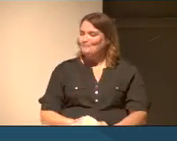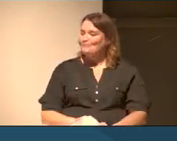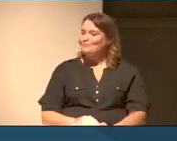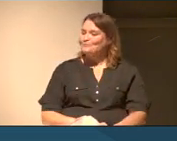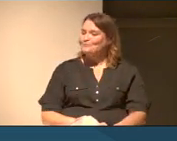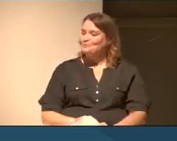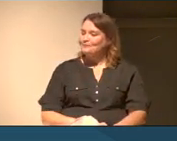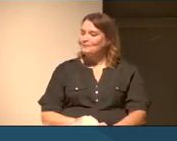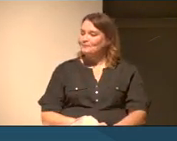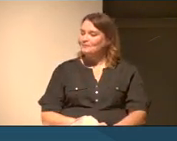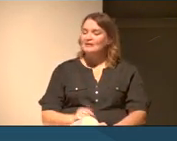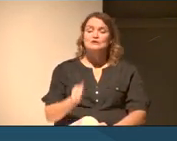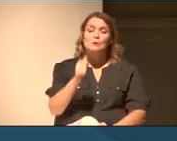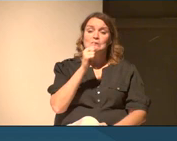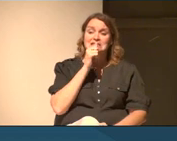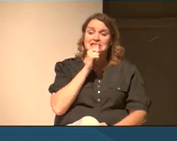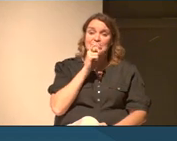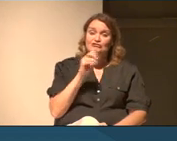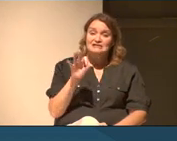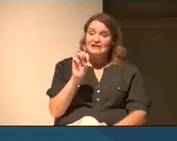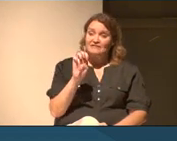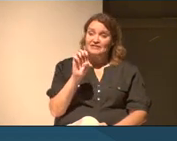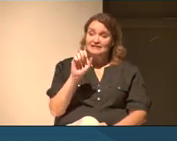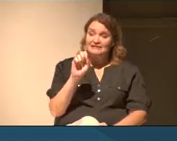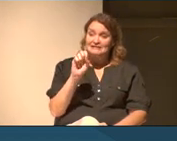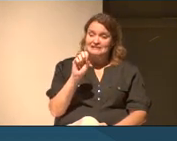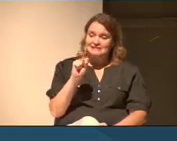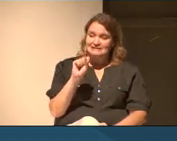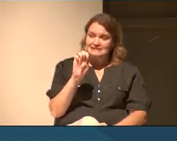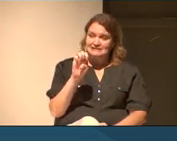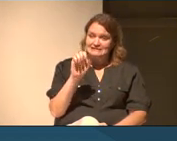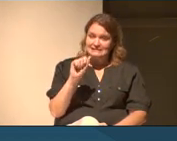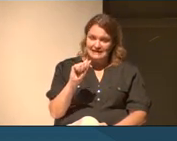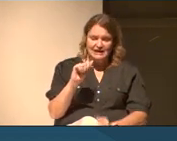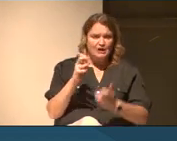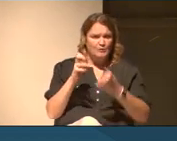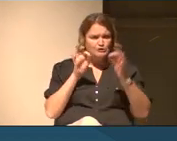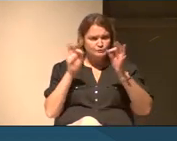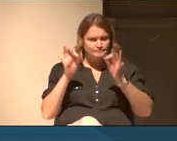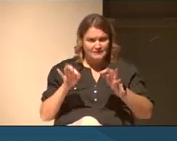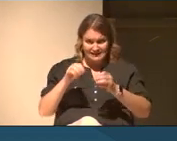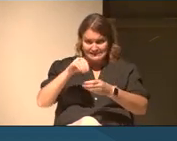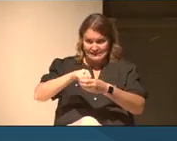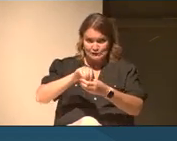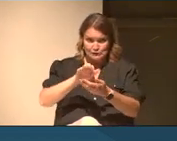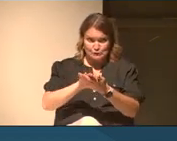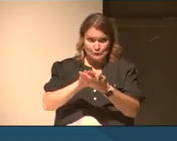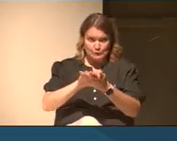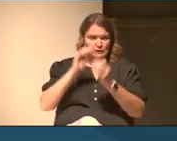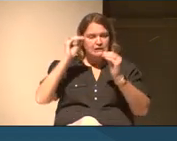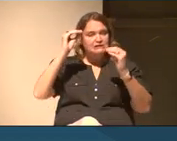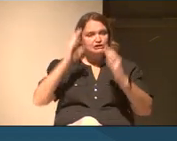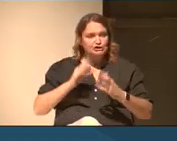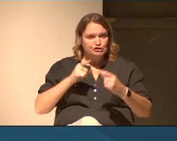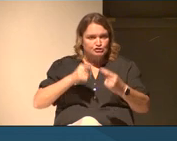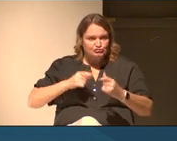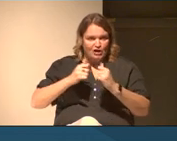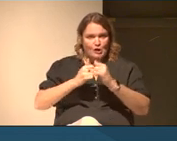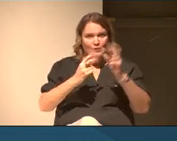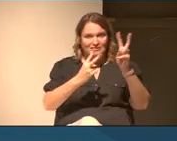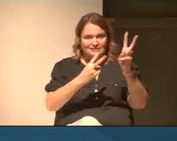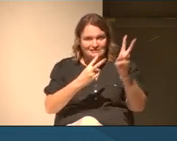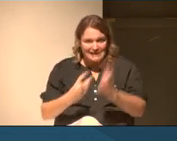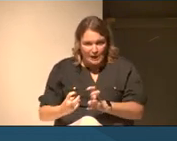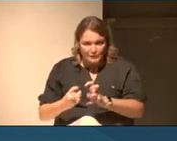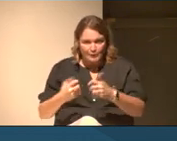Secrets of the Sea, some quick logistics about the game. We know in schools, teachers often struggle with, you know, downloading a